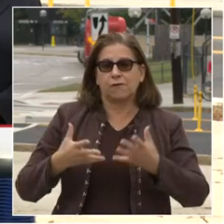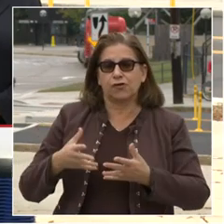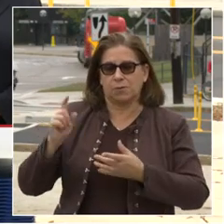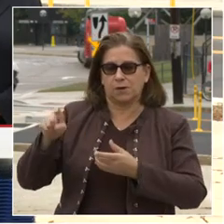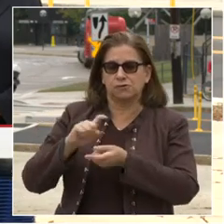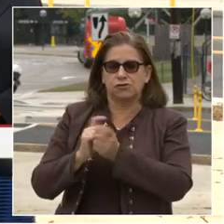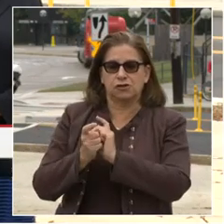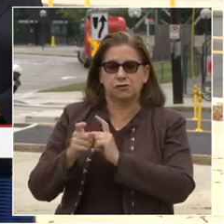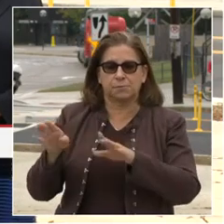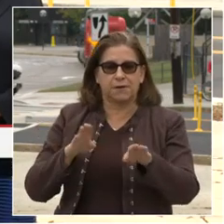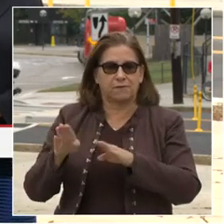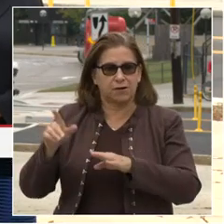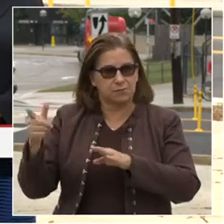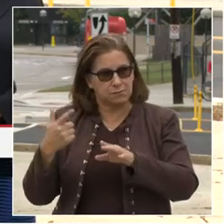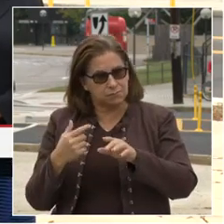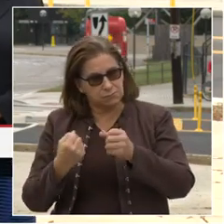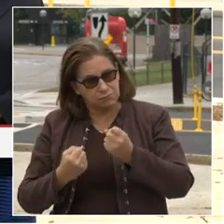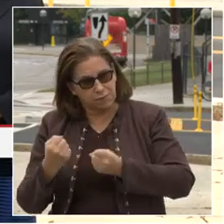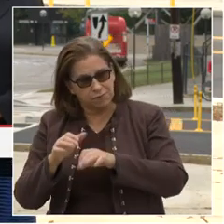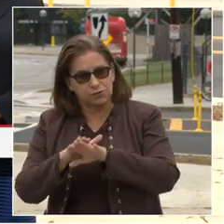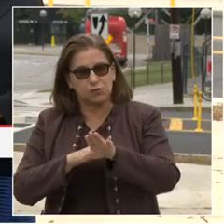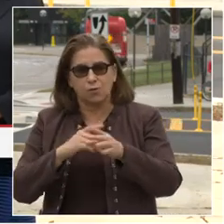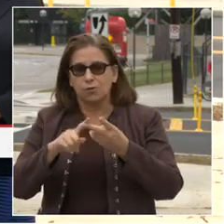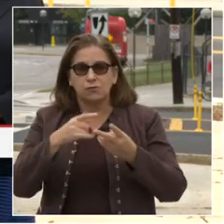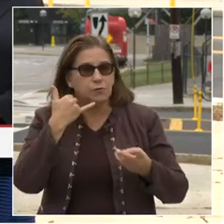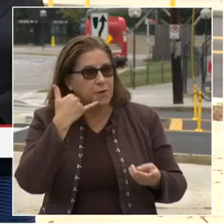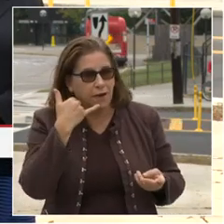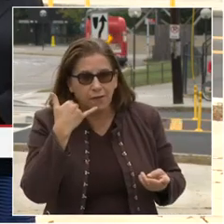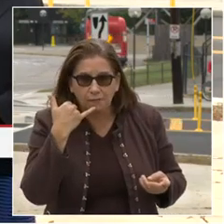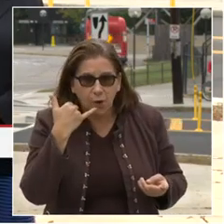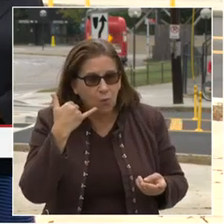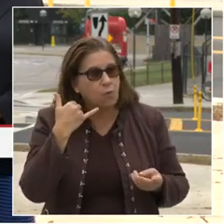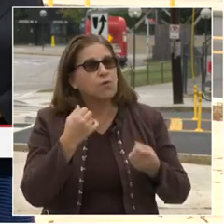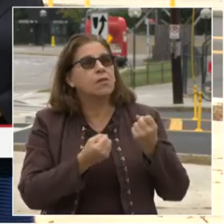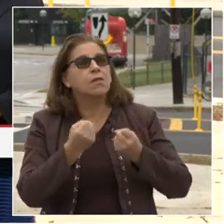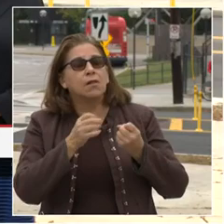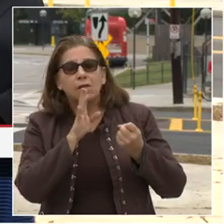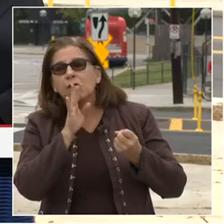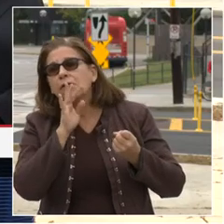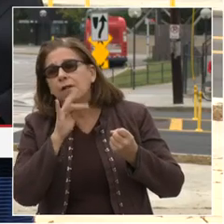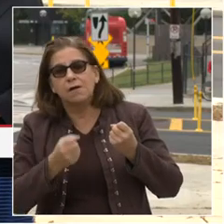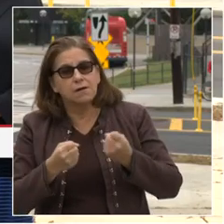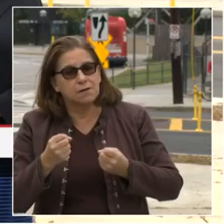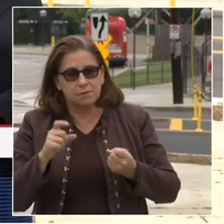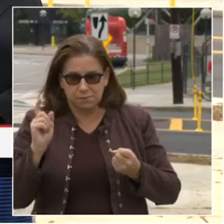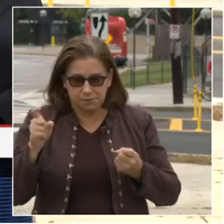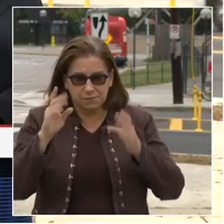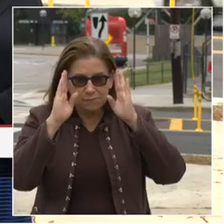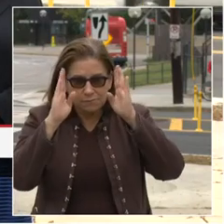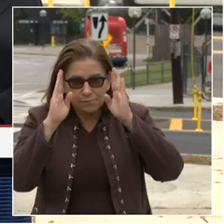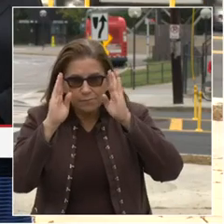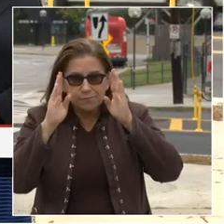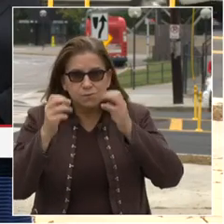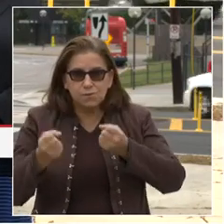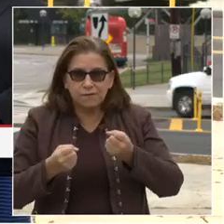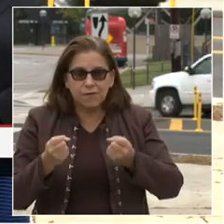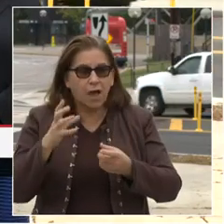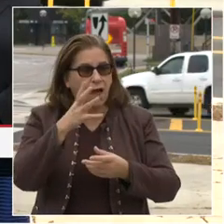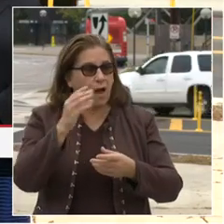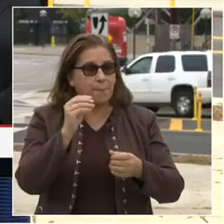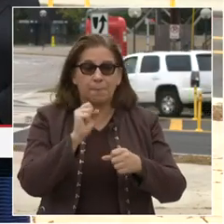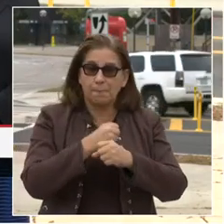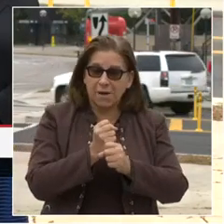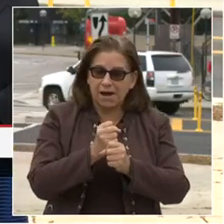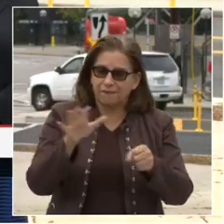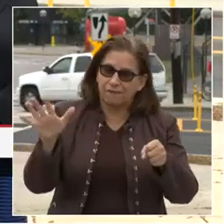cell phones and other things that distract them while driving. They need to make complete stops. They need to stop violating the